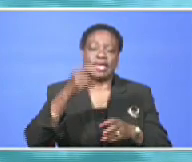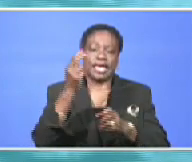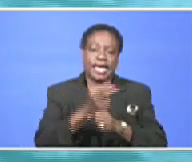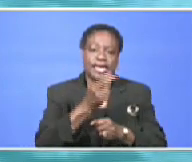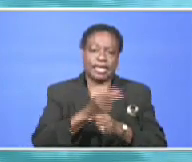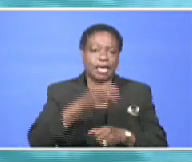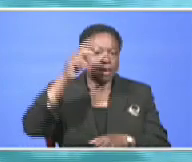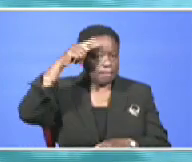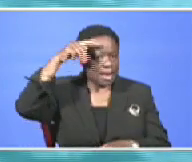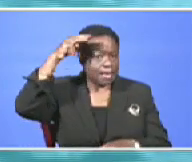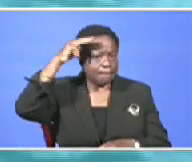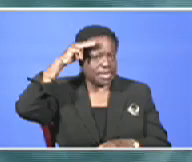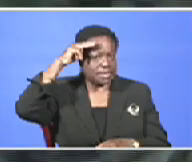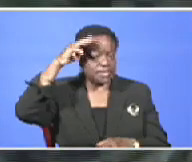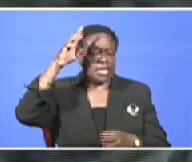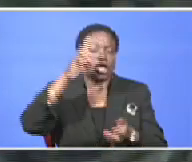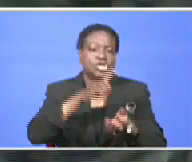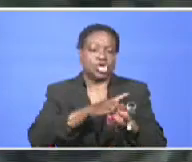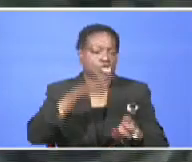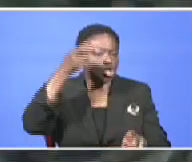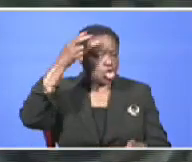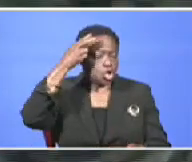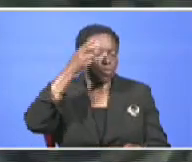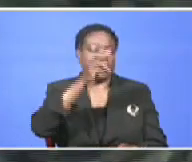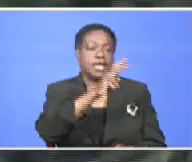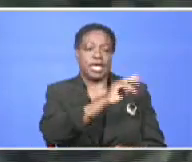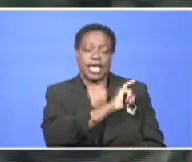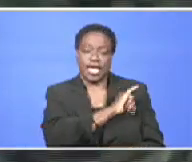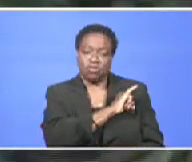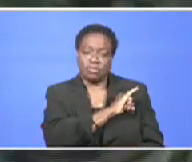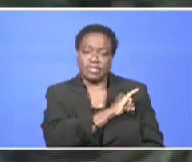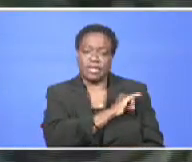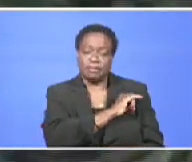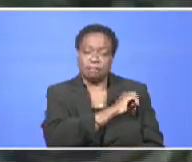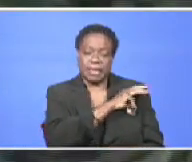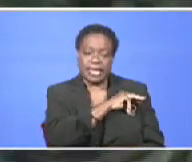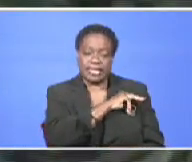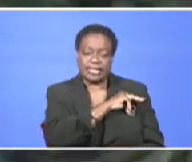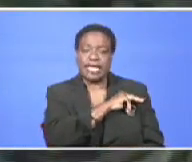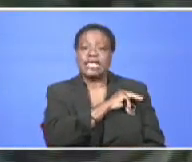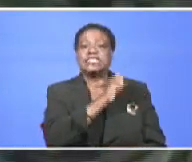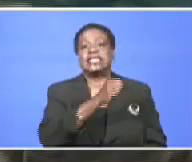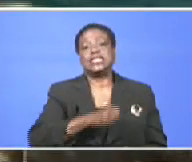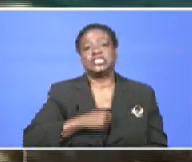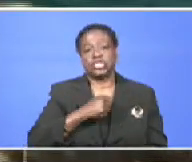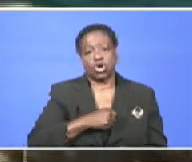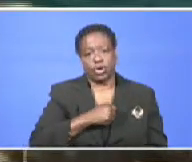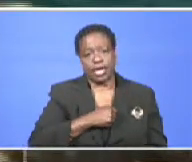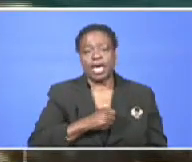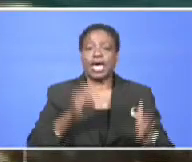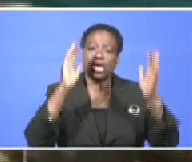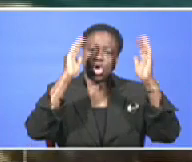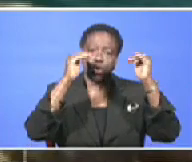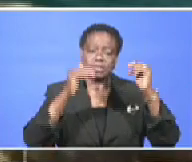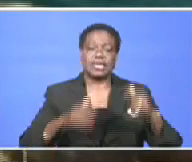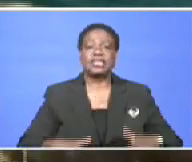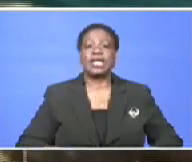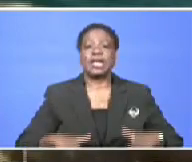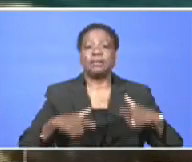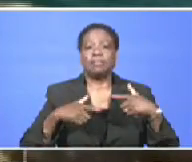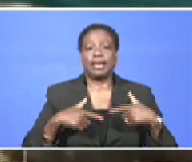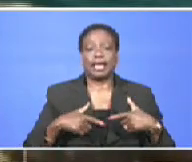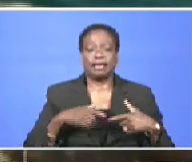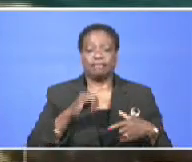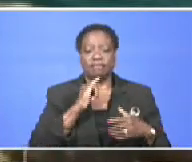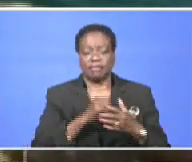Minnis also shared his regret over the events of the weekend that resulted in the loss of lives, and says he hopes migrants become more cognizant of the